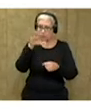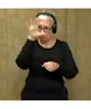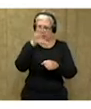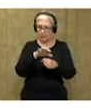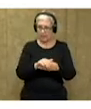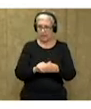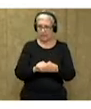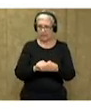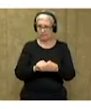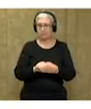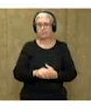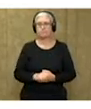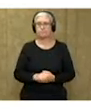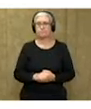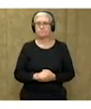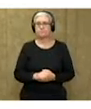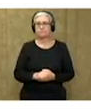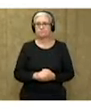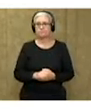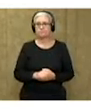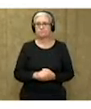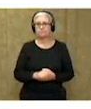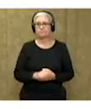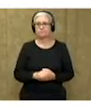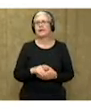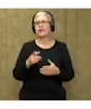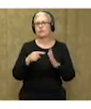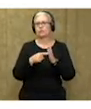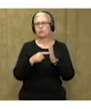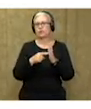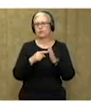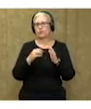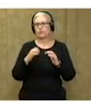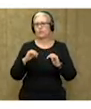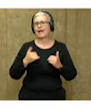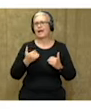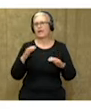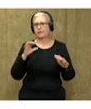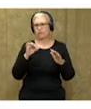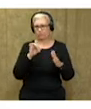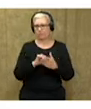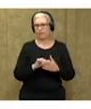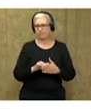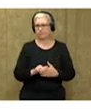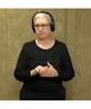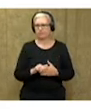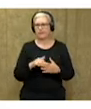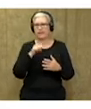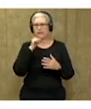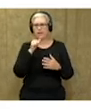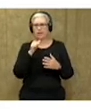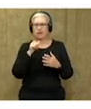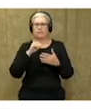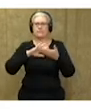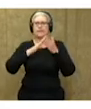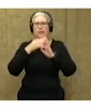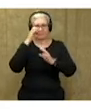believe in. And we're going to show you exactly how you can do that without escalating the situation and without